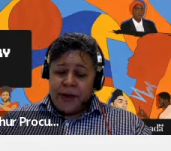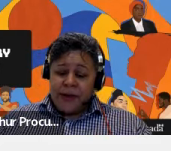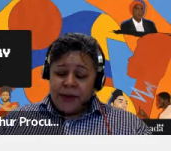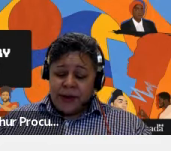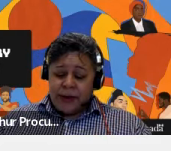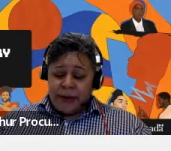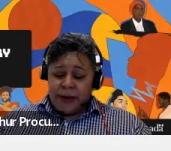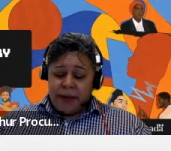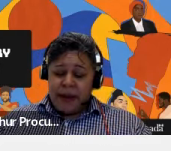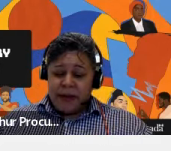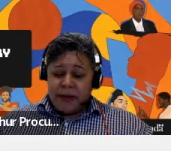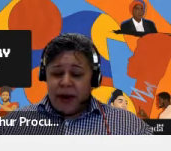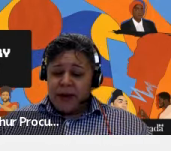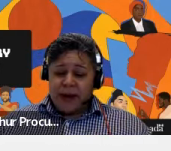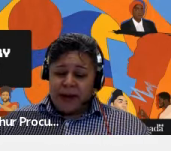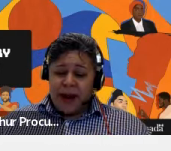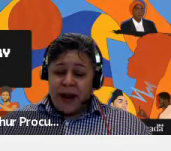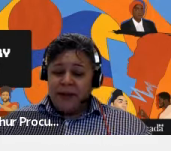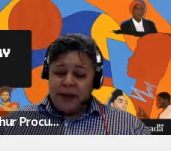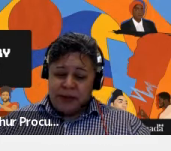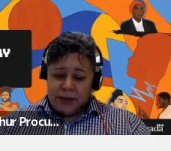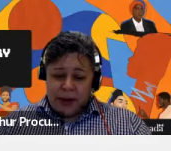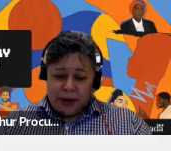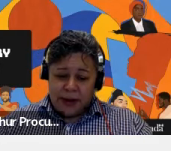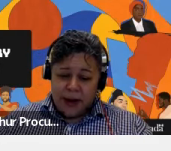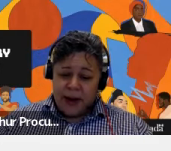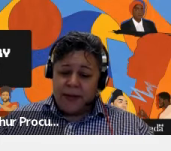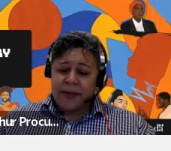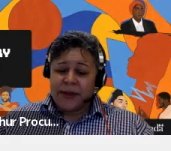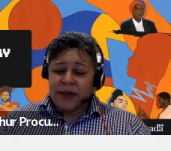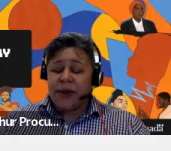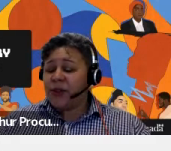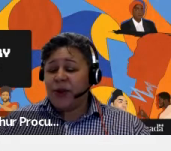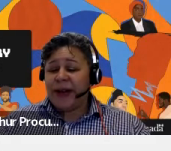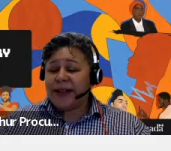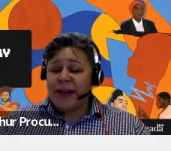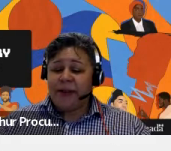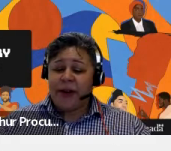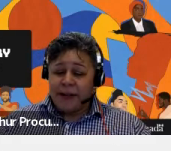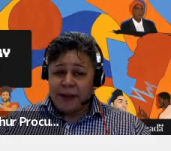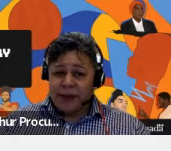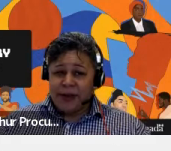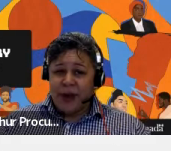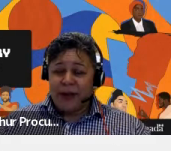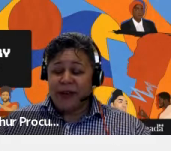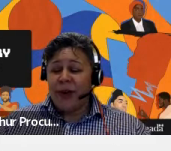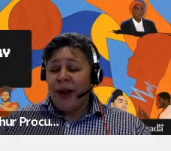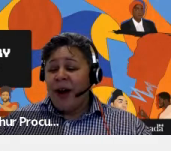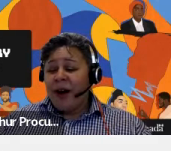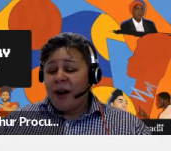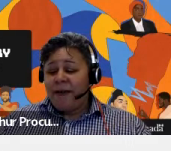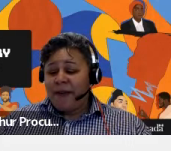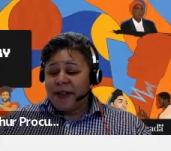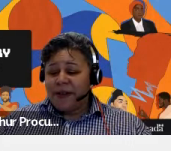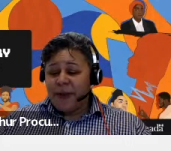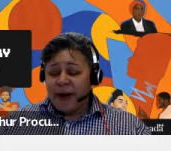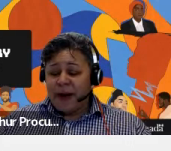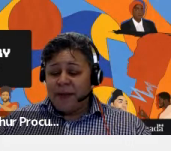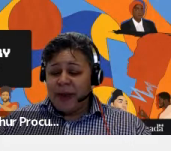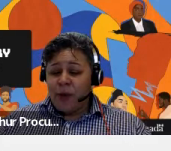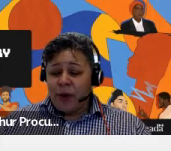So here's another myth as well, is I'm too small. So it's never I'm too small. So our